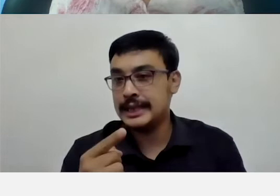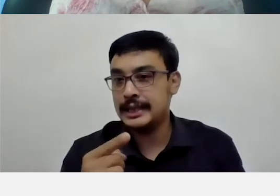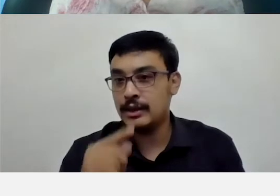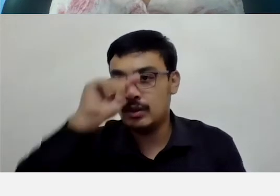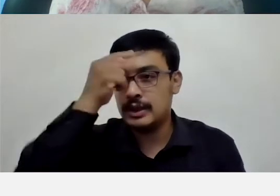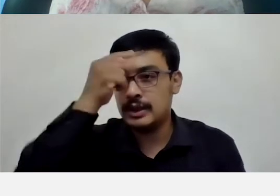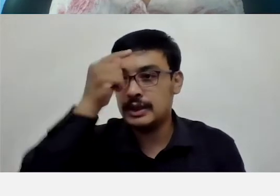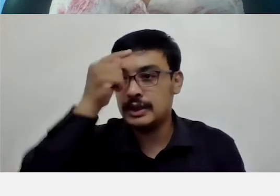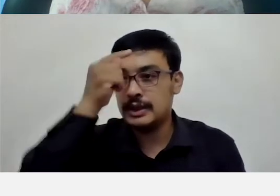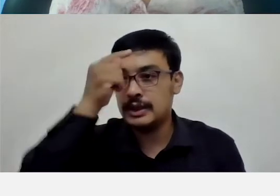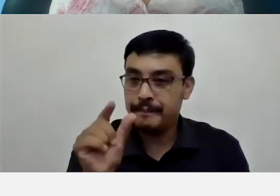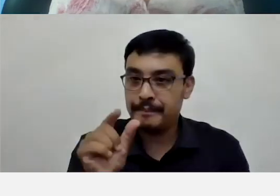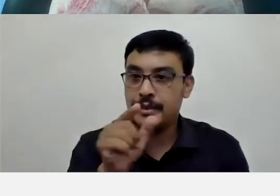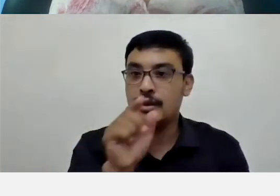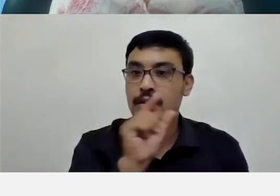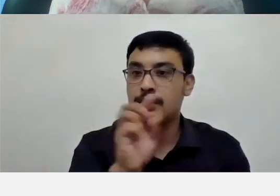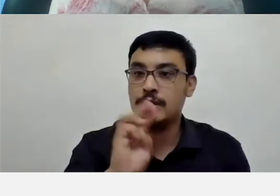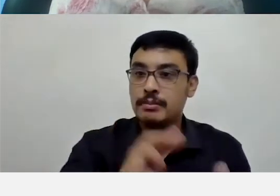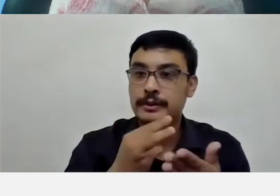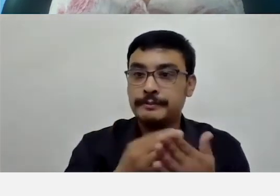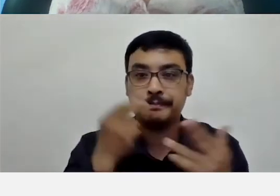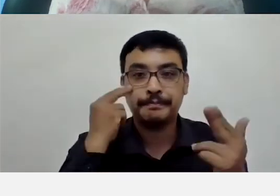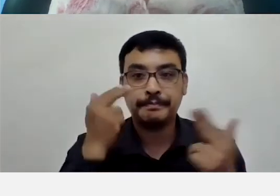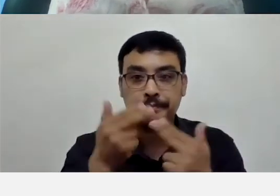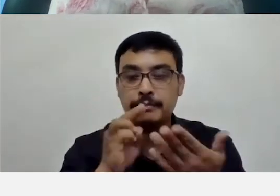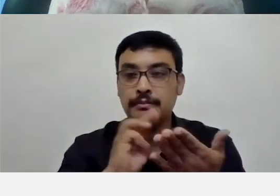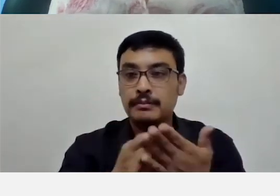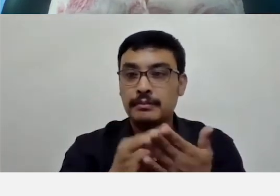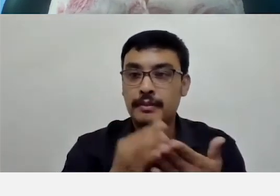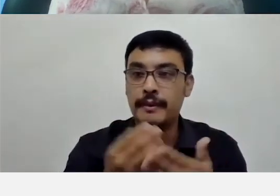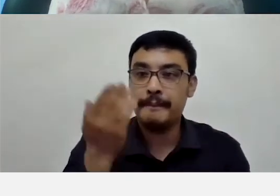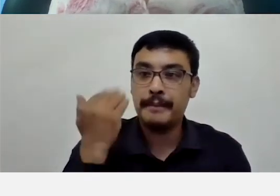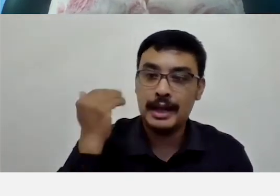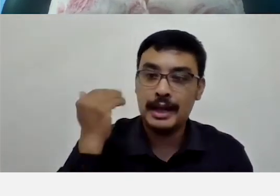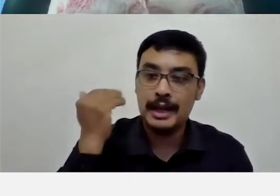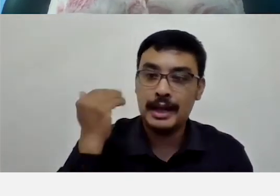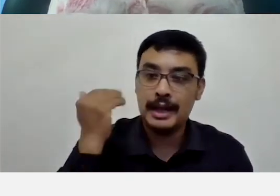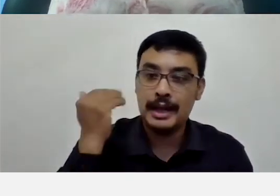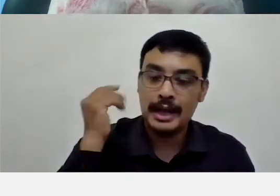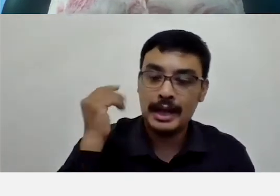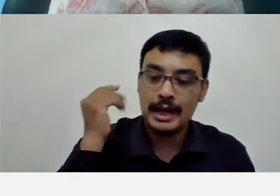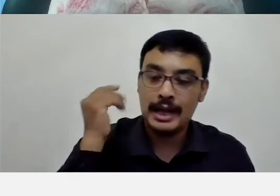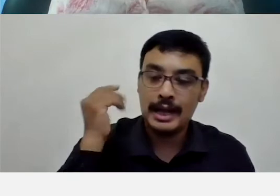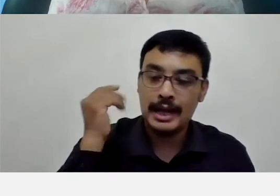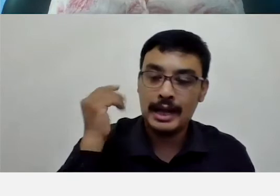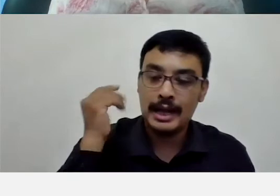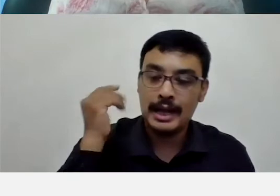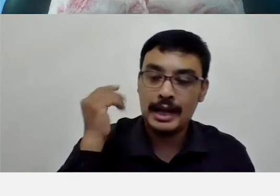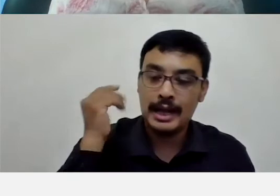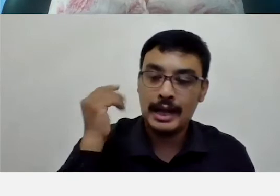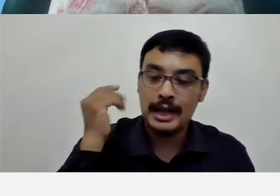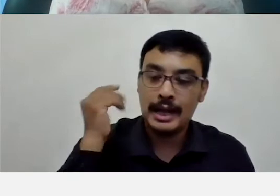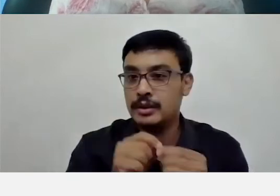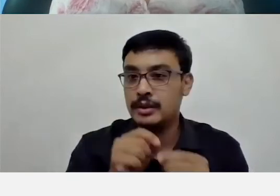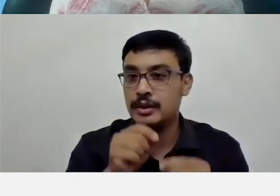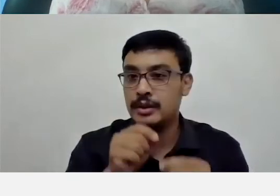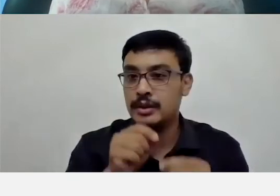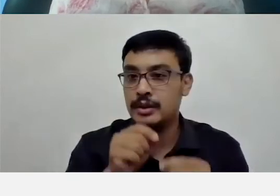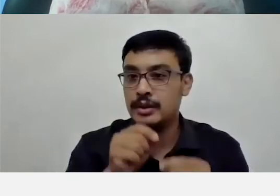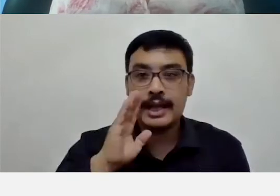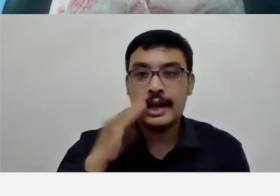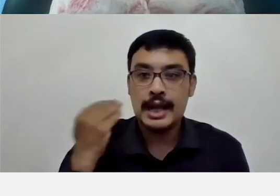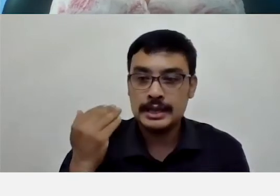is famous for its craft done on it, and it is built by the King Bhupatindra